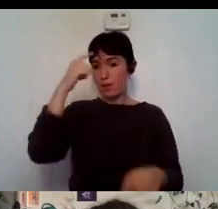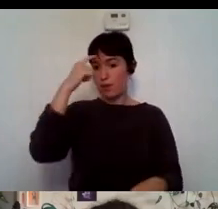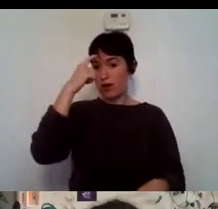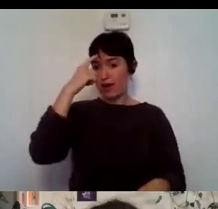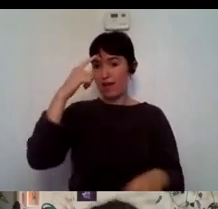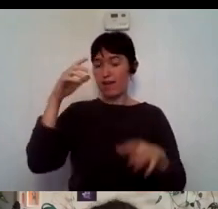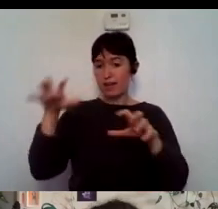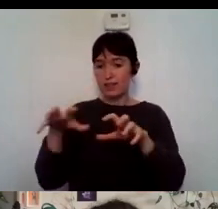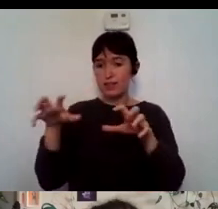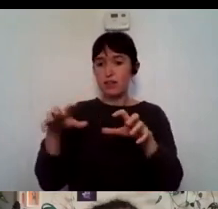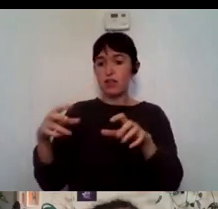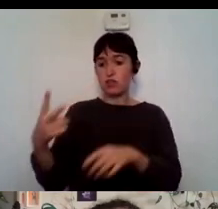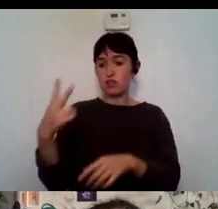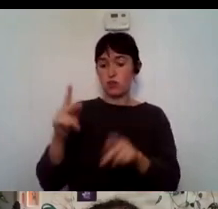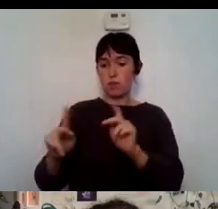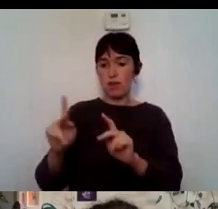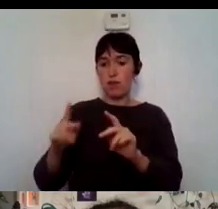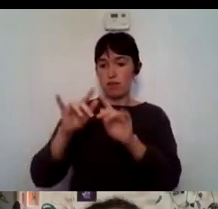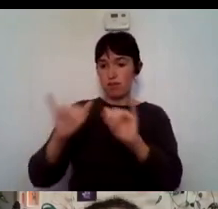cooperating versus whether they are